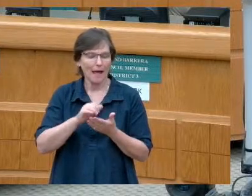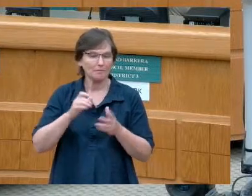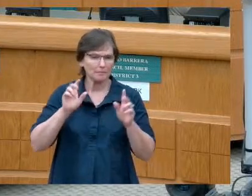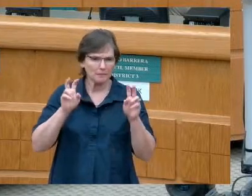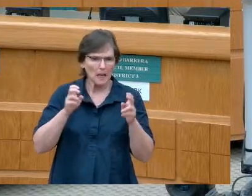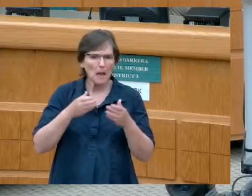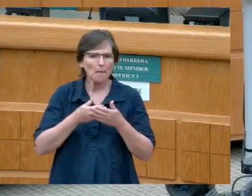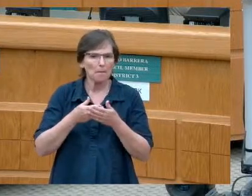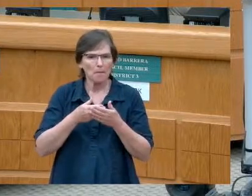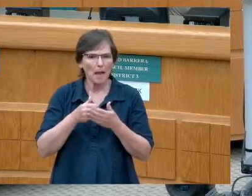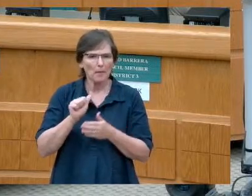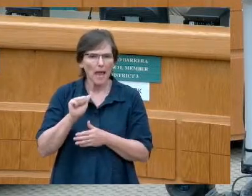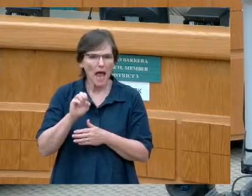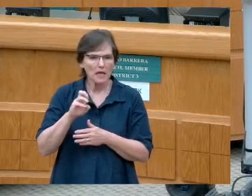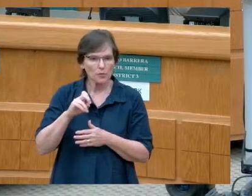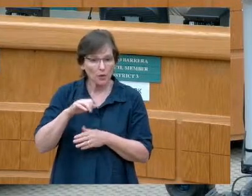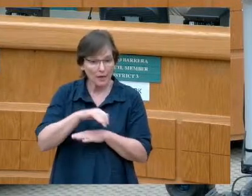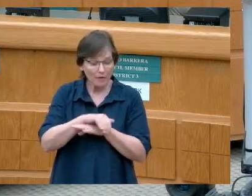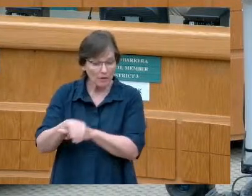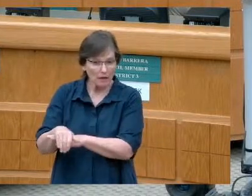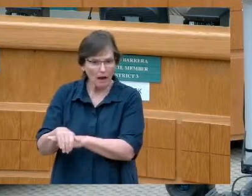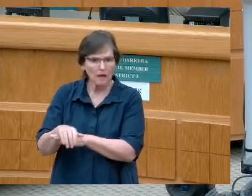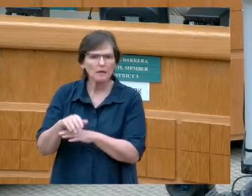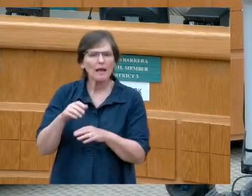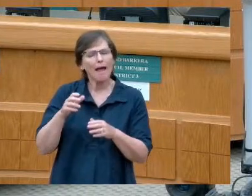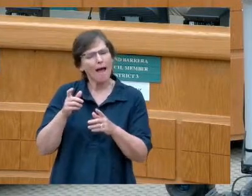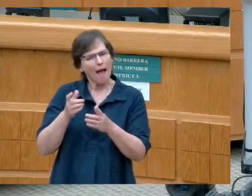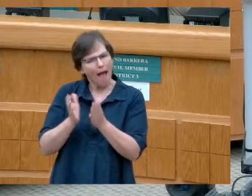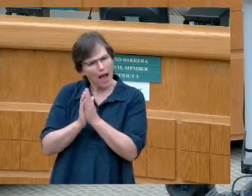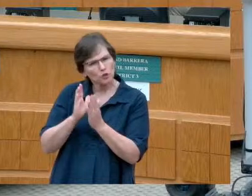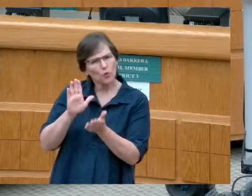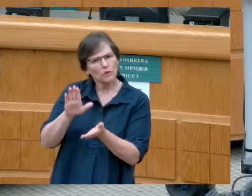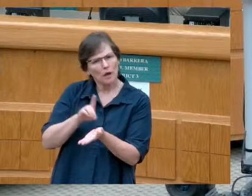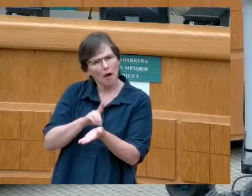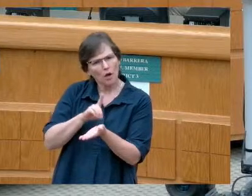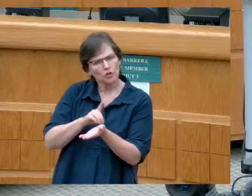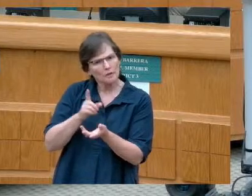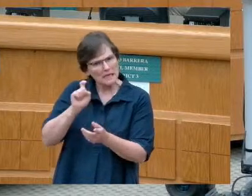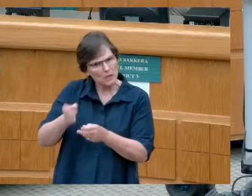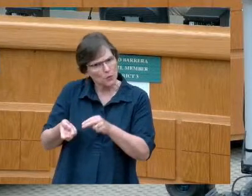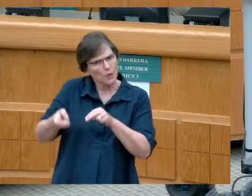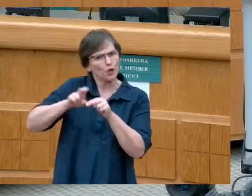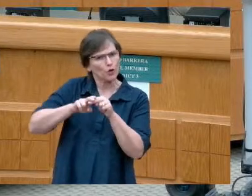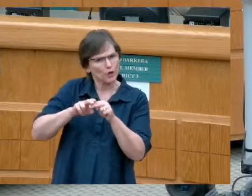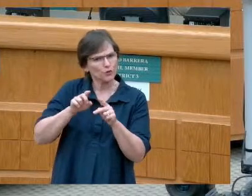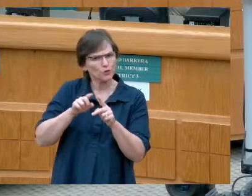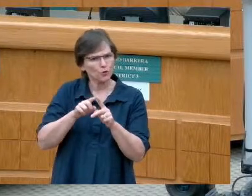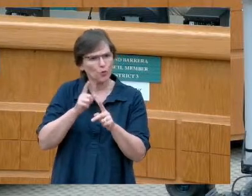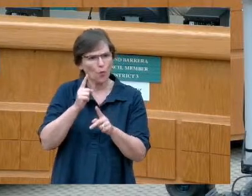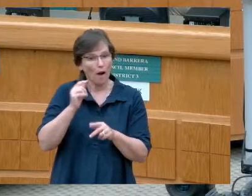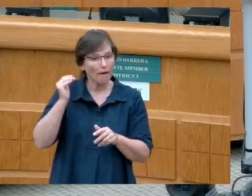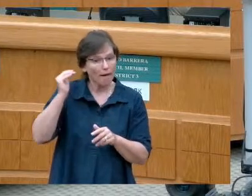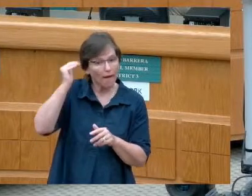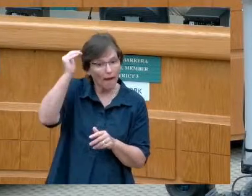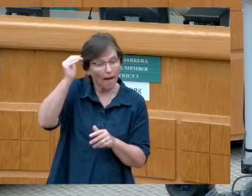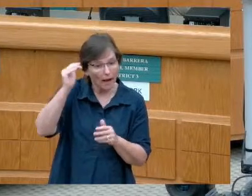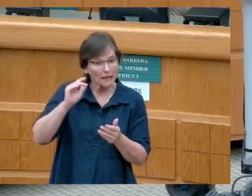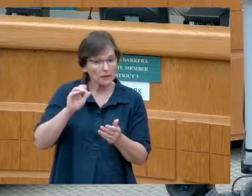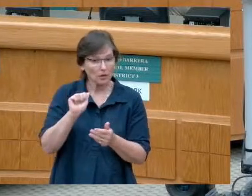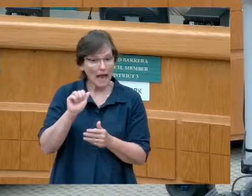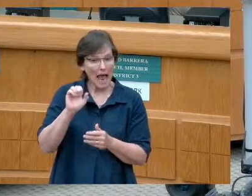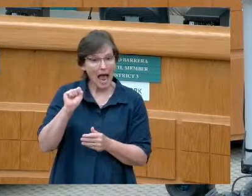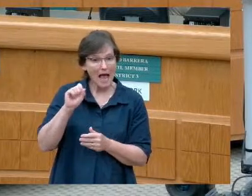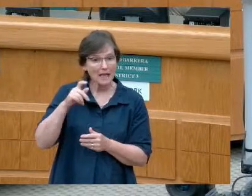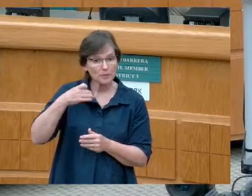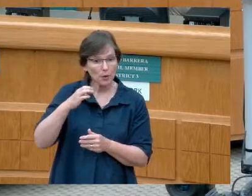time period. Then resume your regular dose. Or ask your physician if he or she thinks it might be helpful to